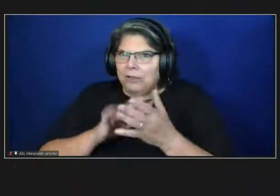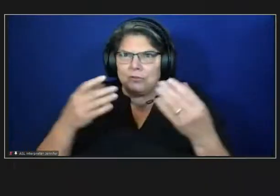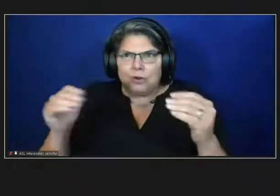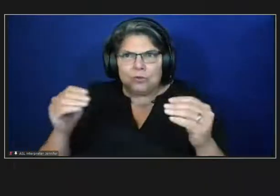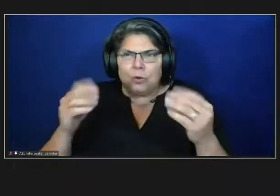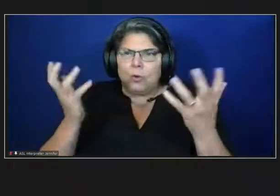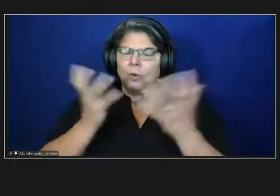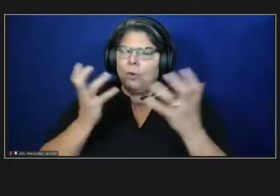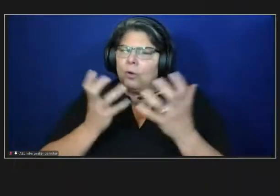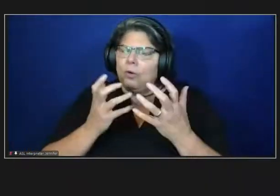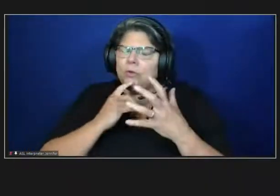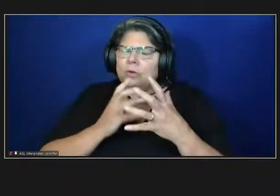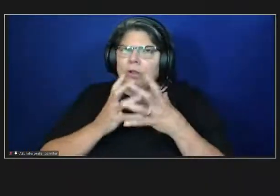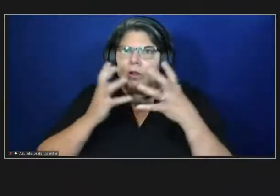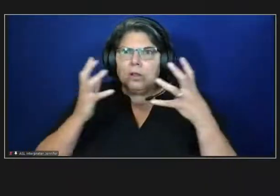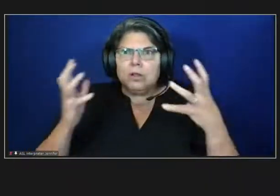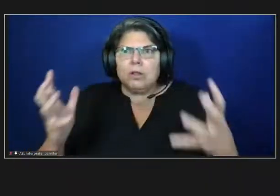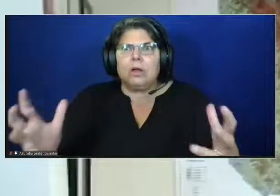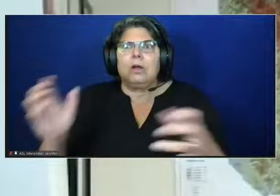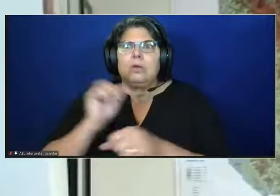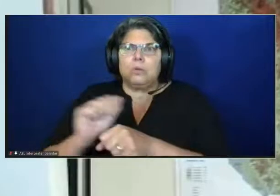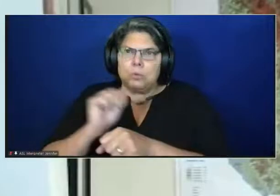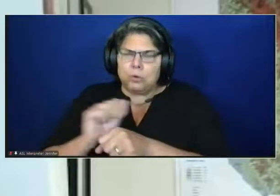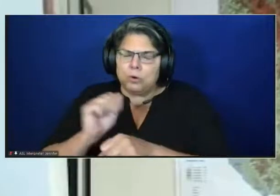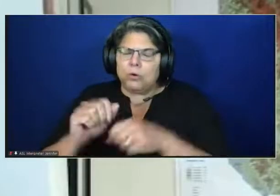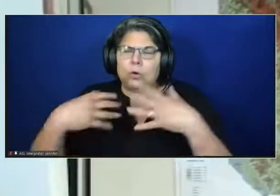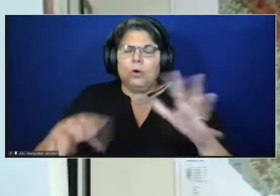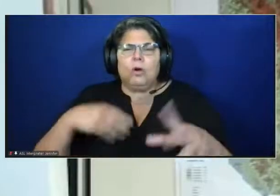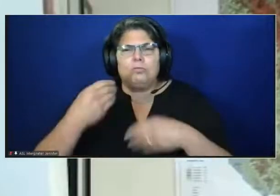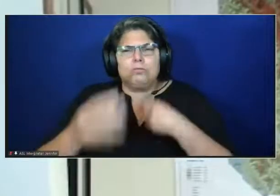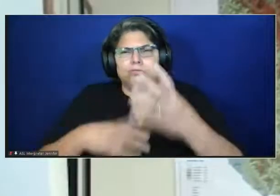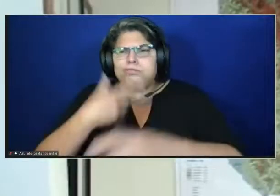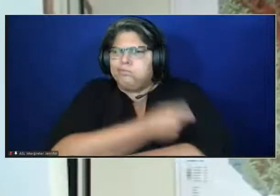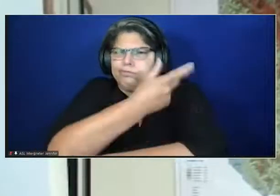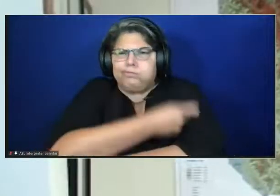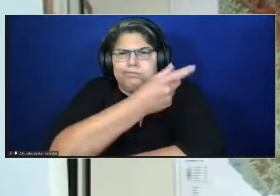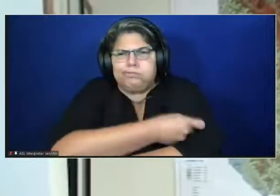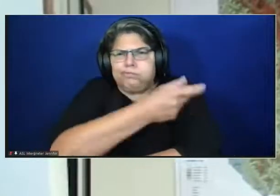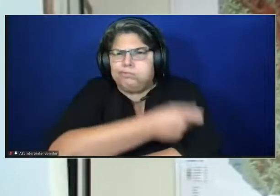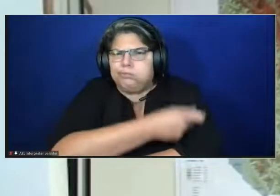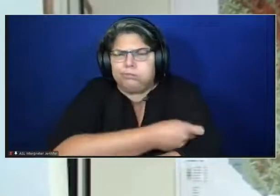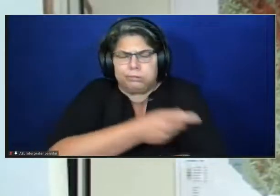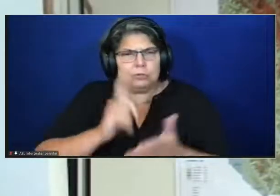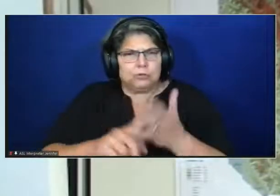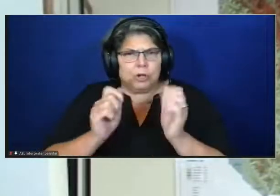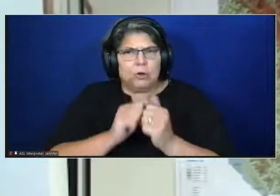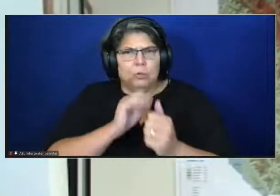a yeoman's job of giving out vaccines. So check with your pharmacy.